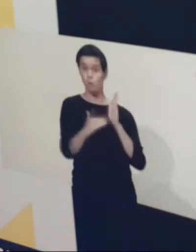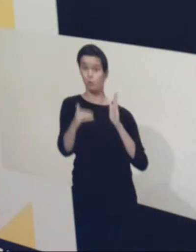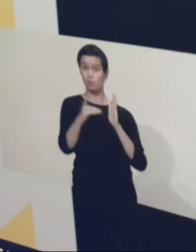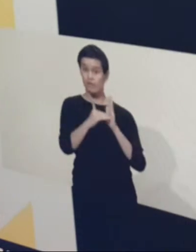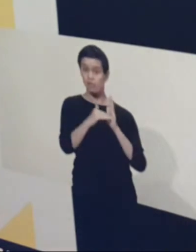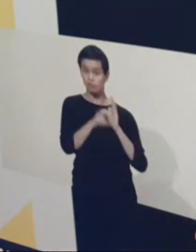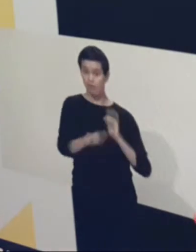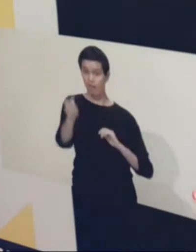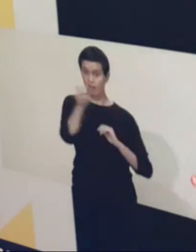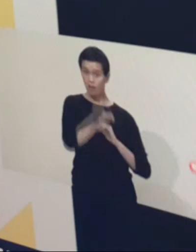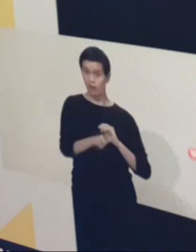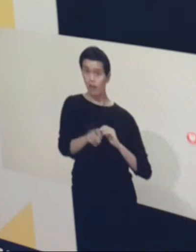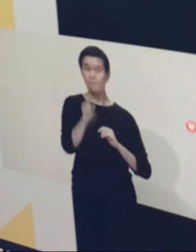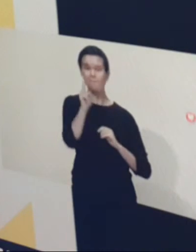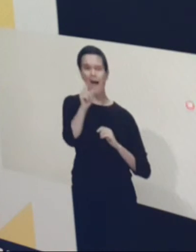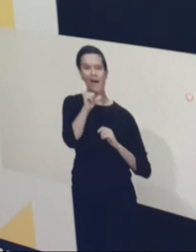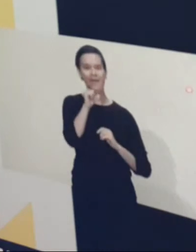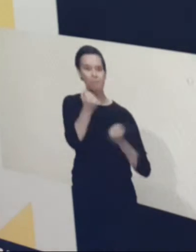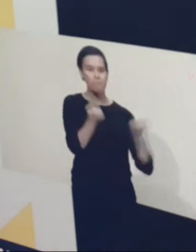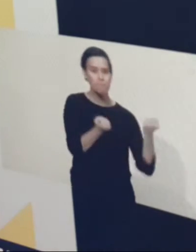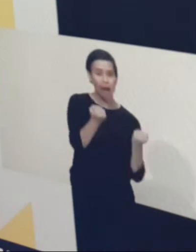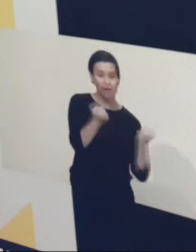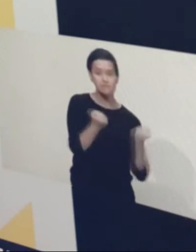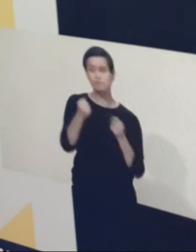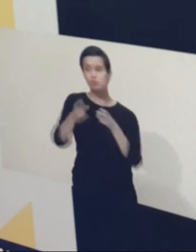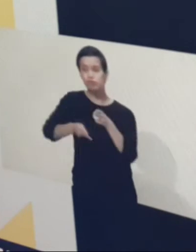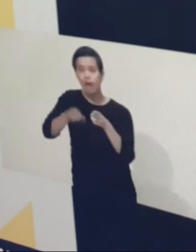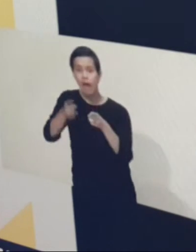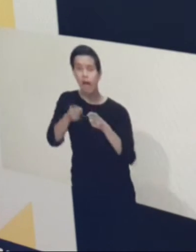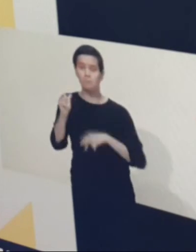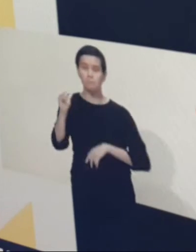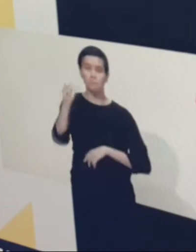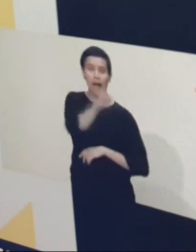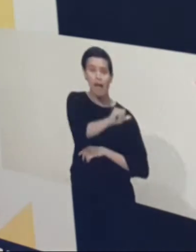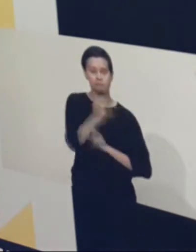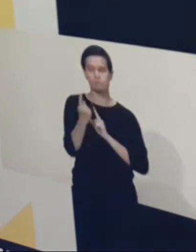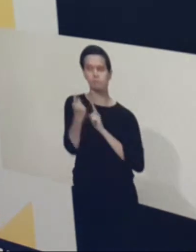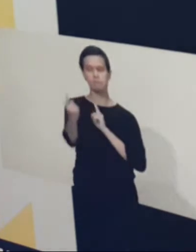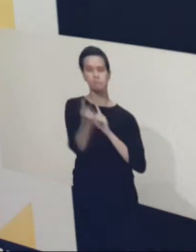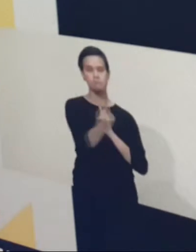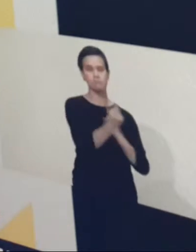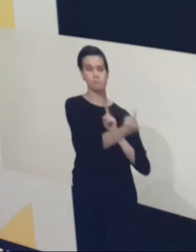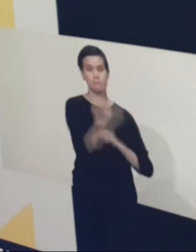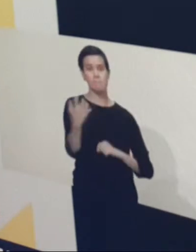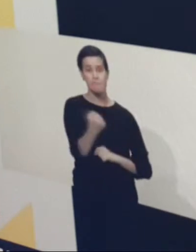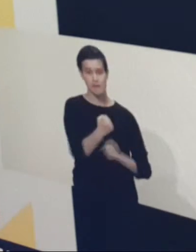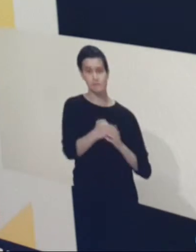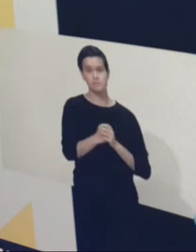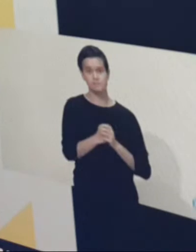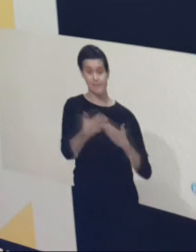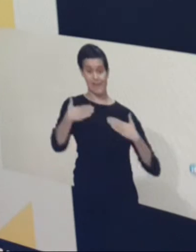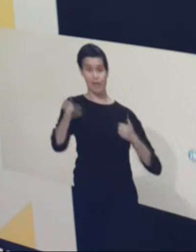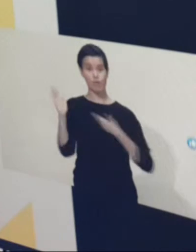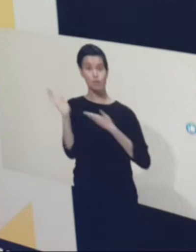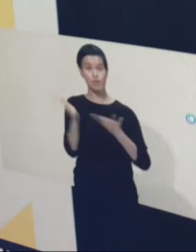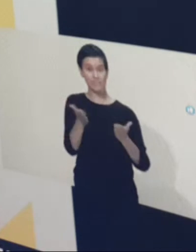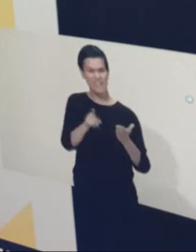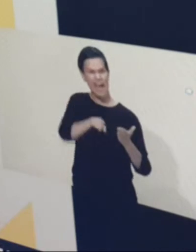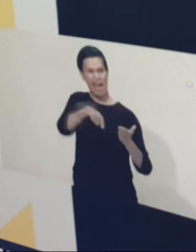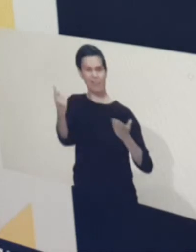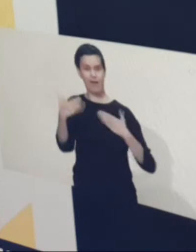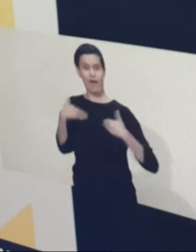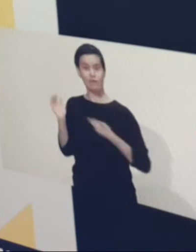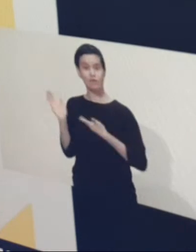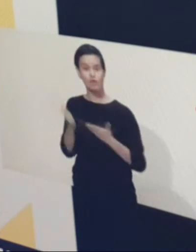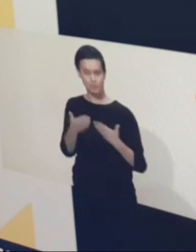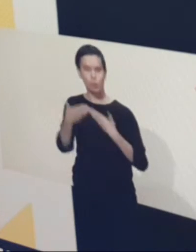out, especially if you're using public transport. And of course, health services will restart. On Monday, 18